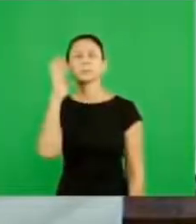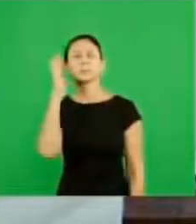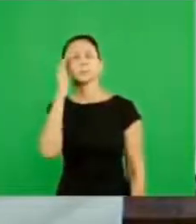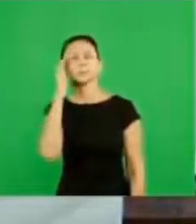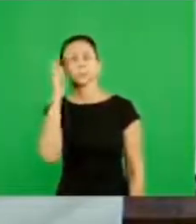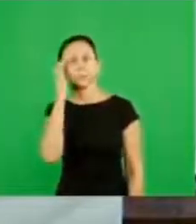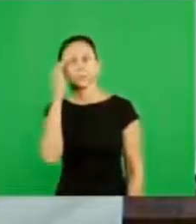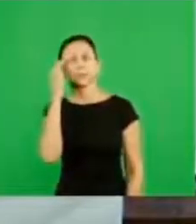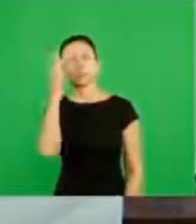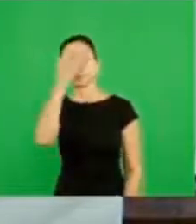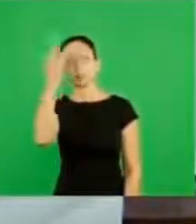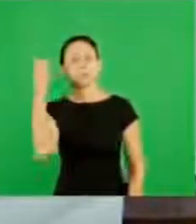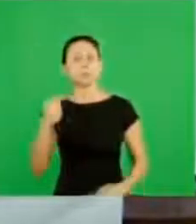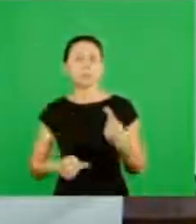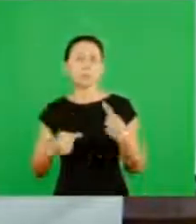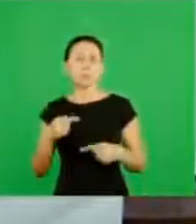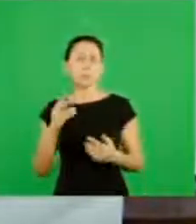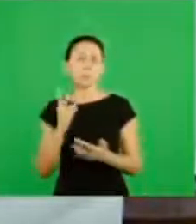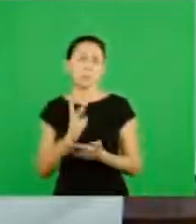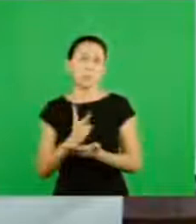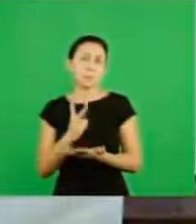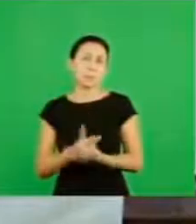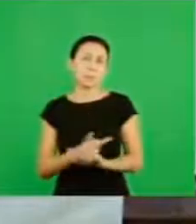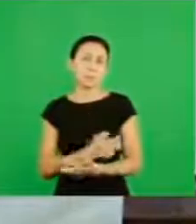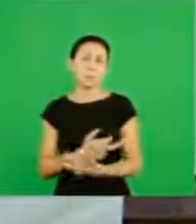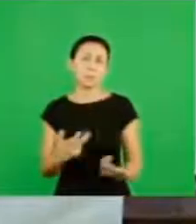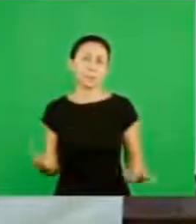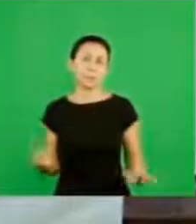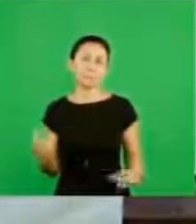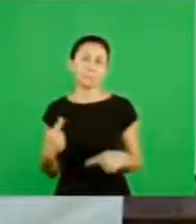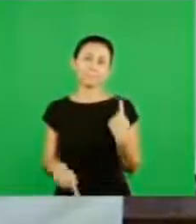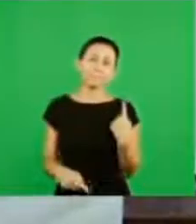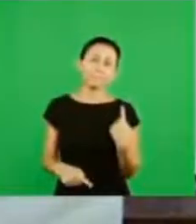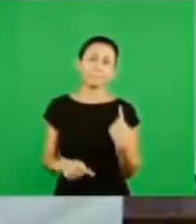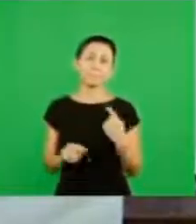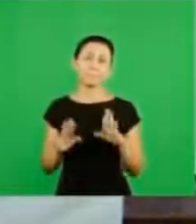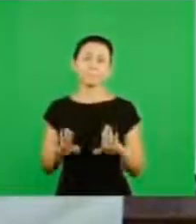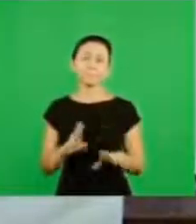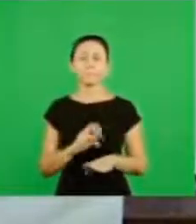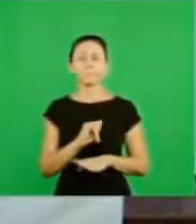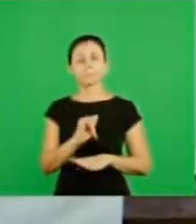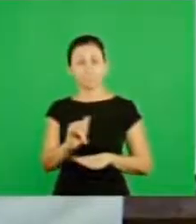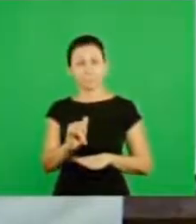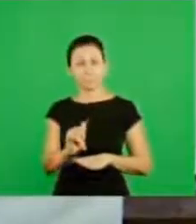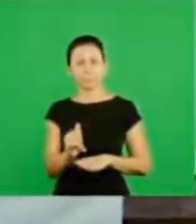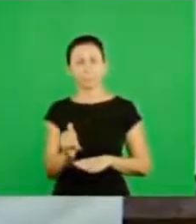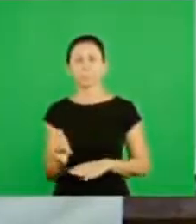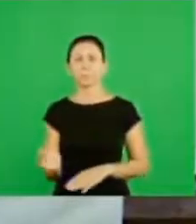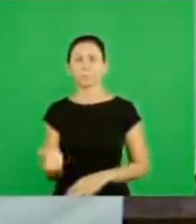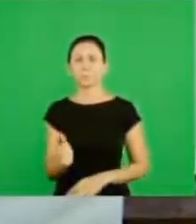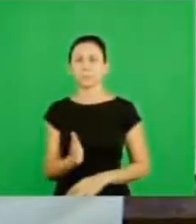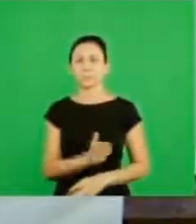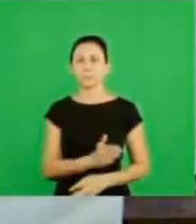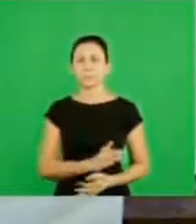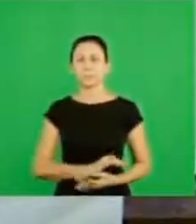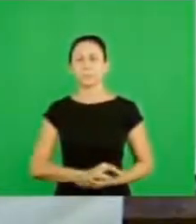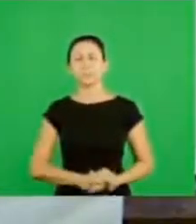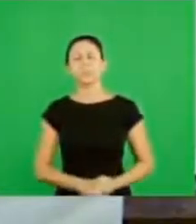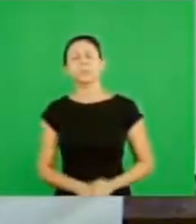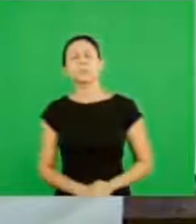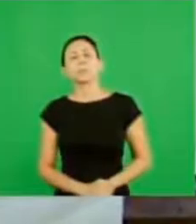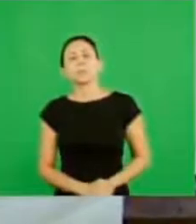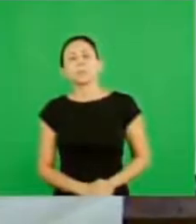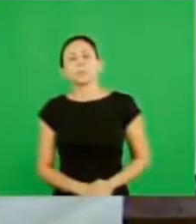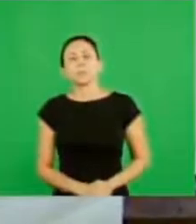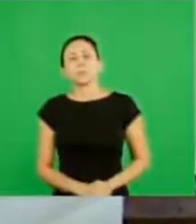right to see them, to appreciate them, and understand them. even in their contradictions, that may exist.